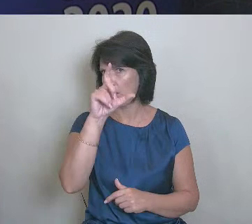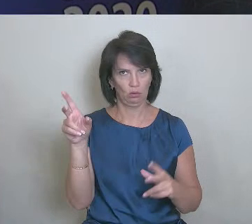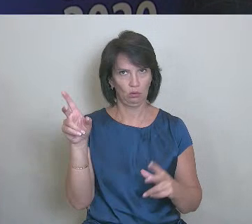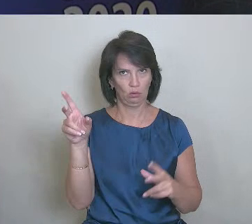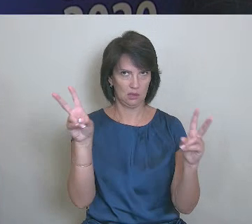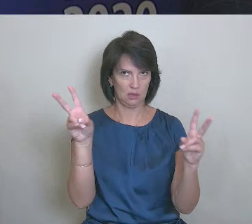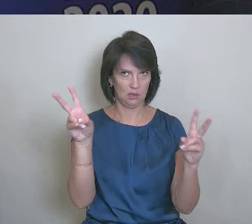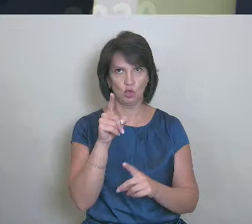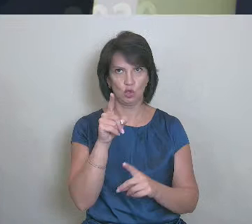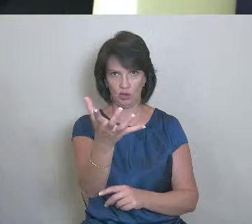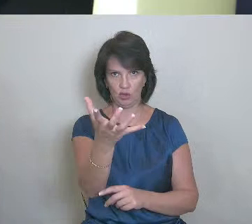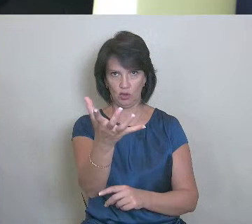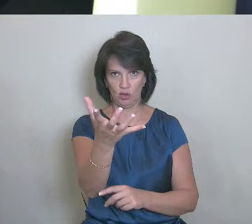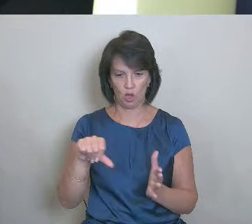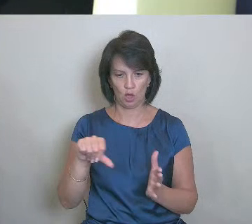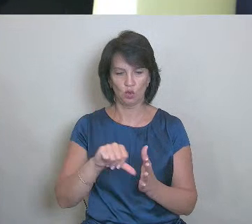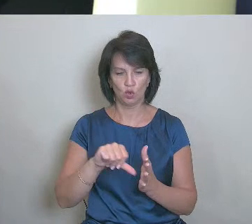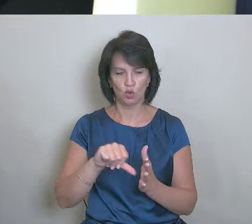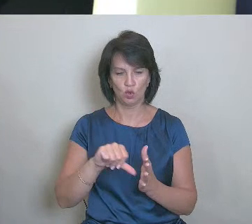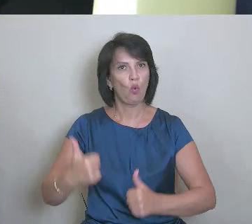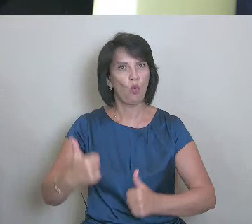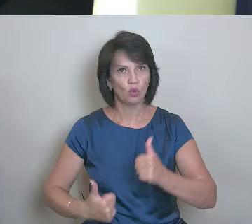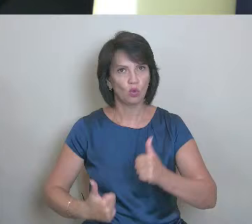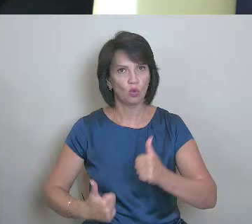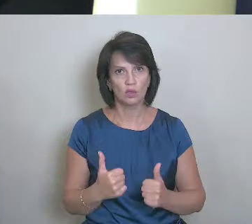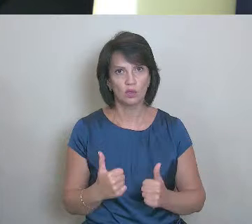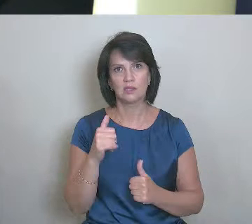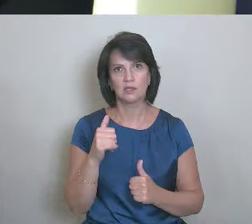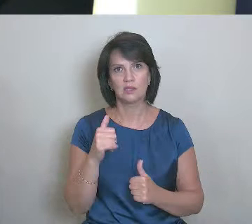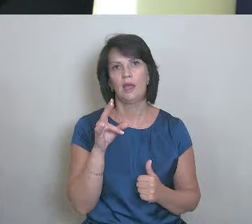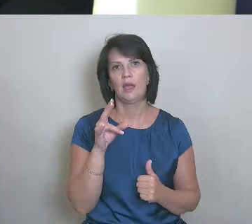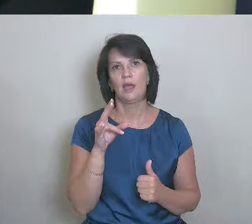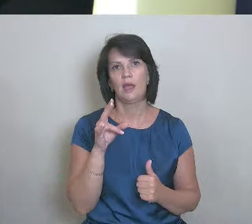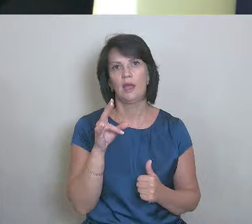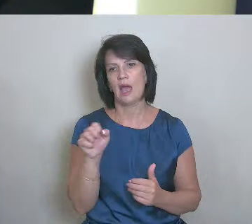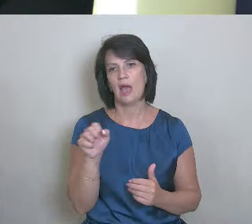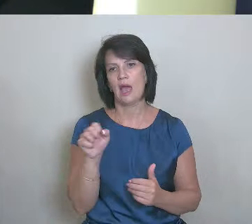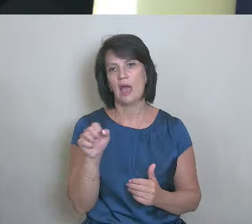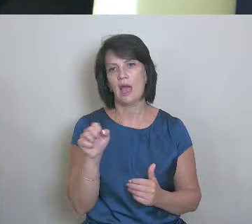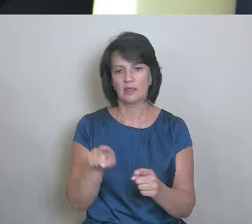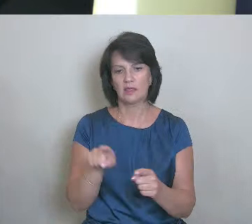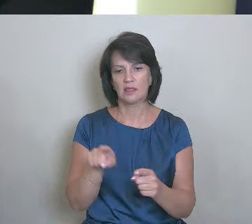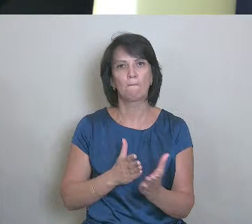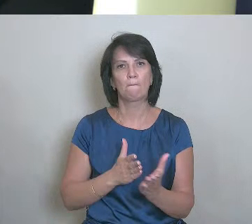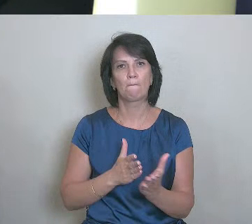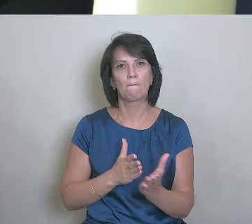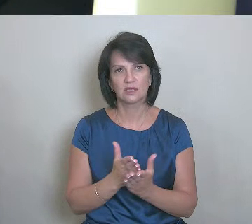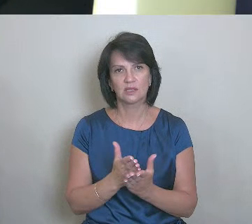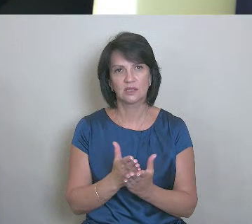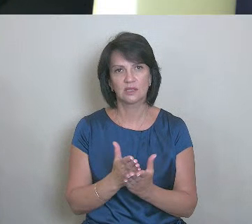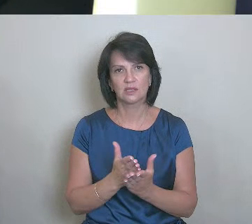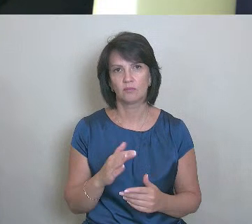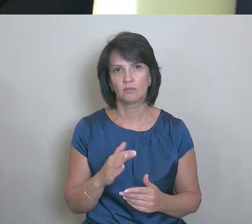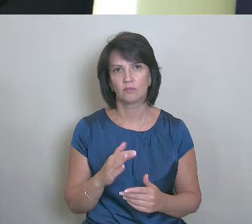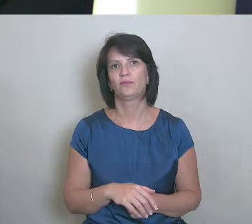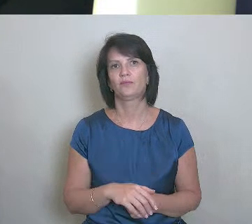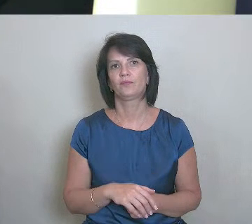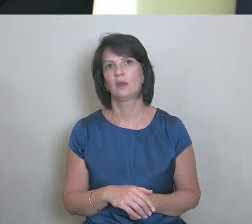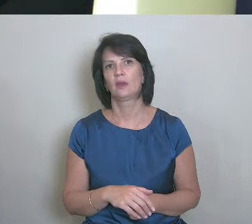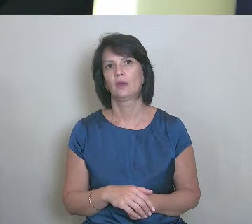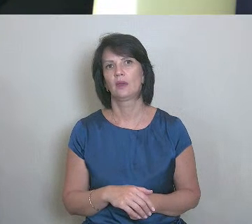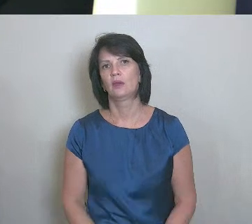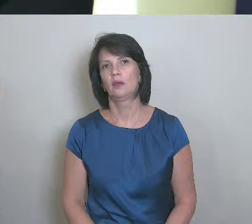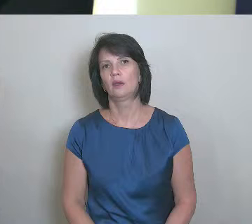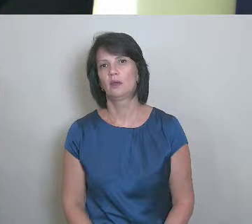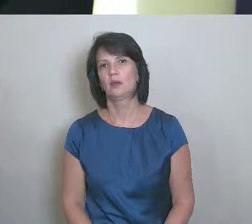sometimes they did not even have a consent of the candidate to the